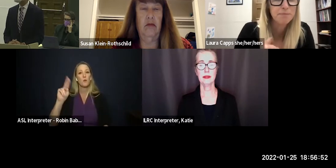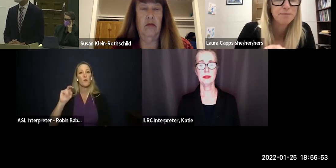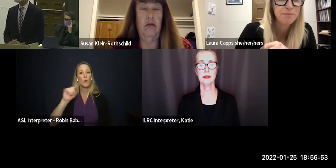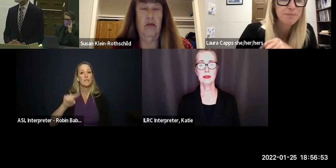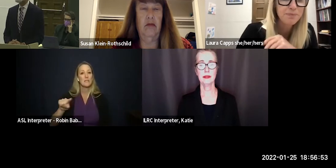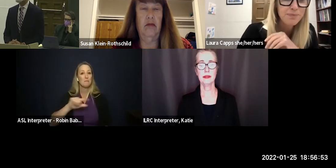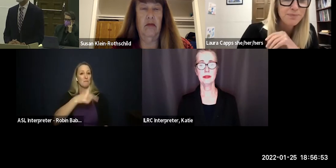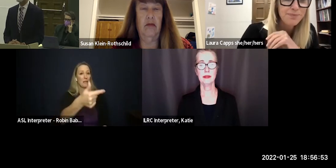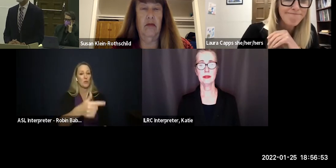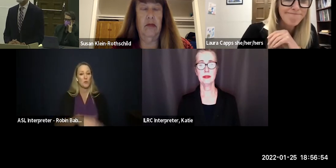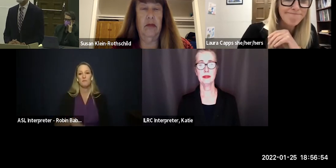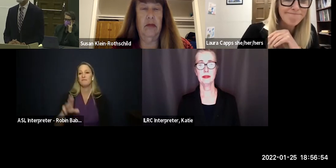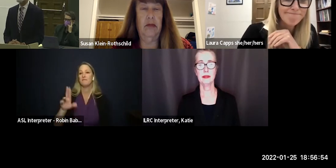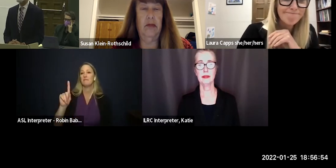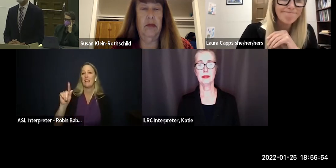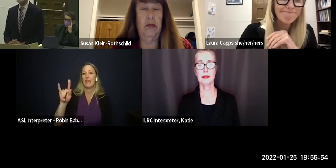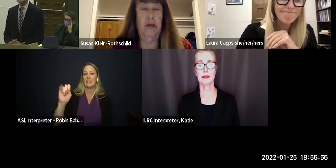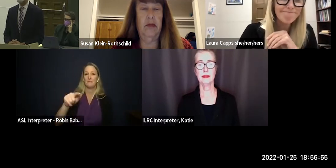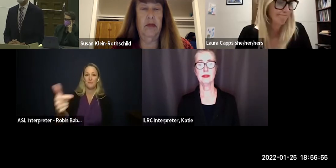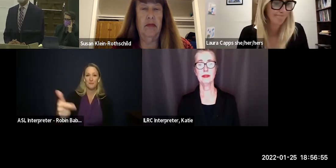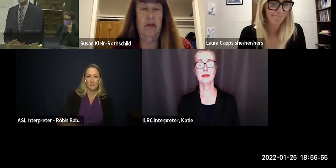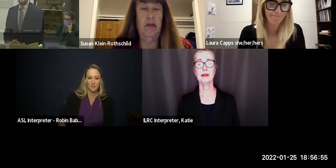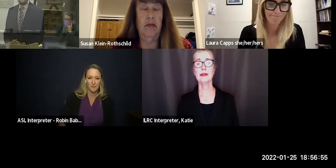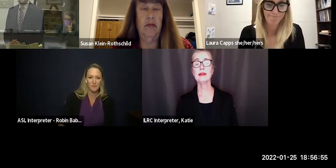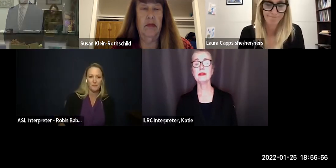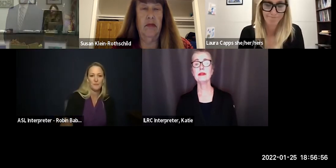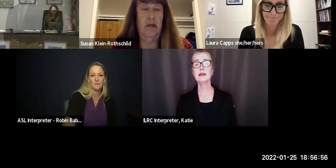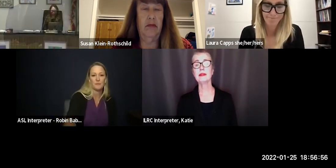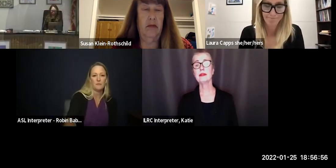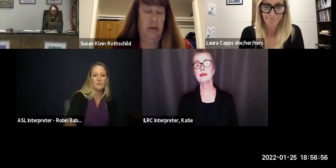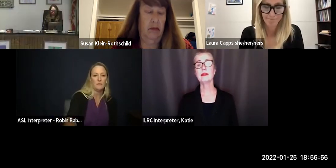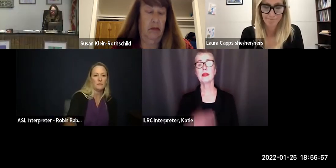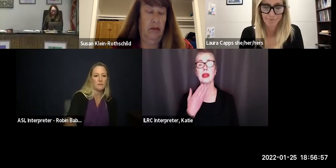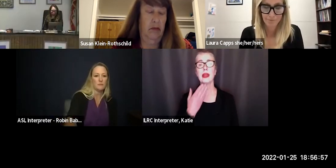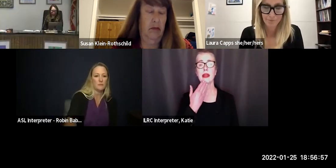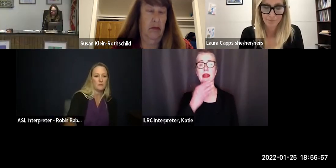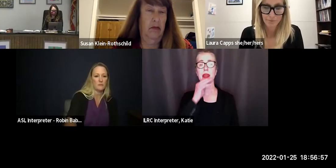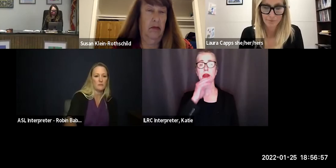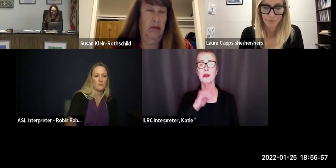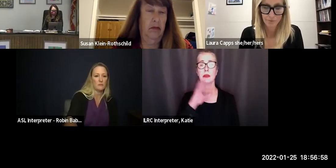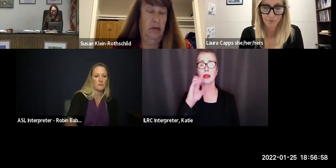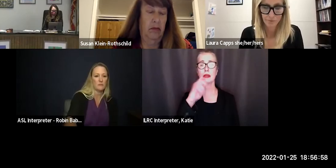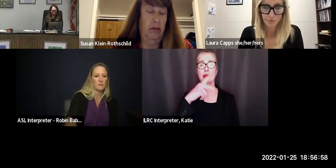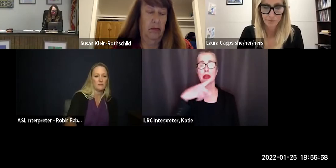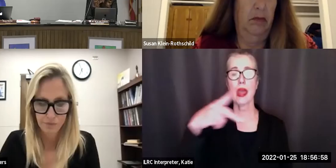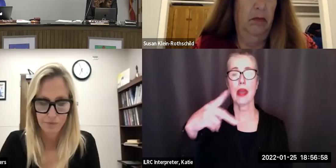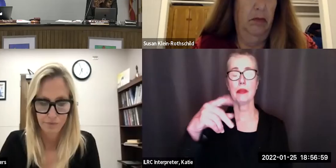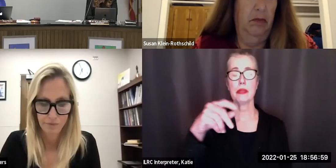you uh thank you miss capps miss alvarez